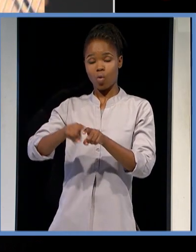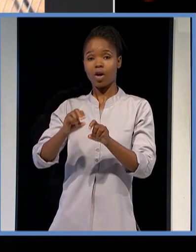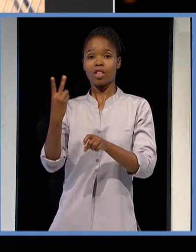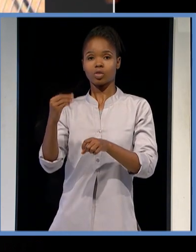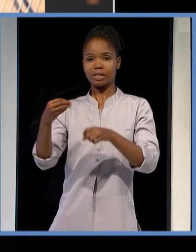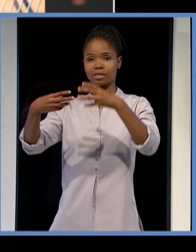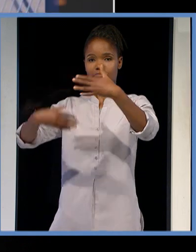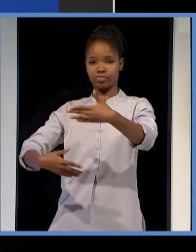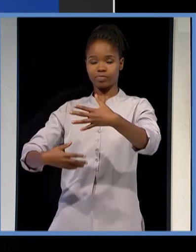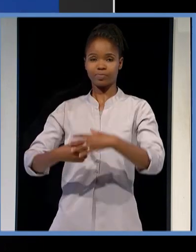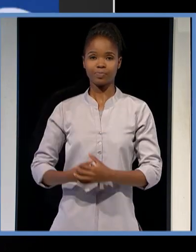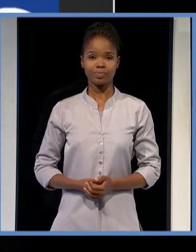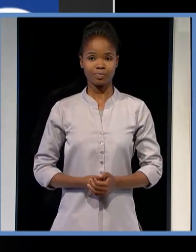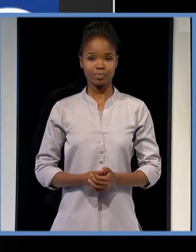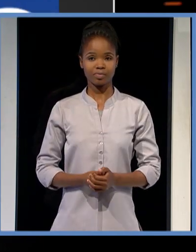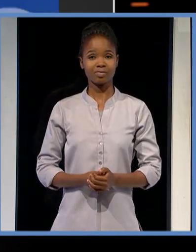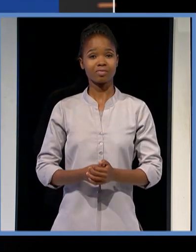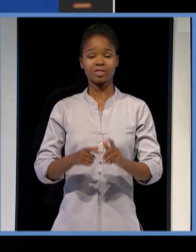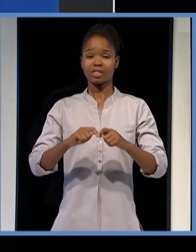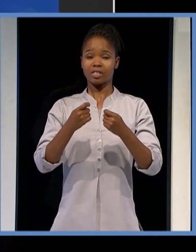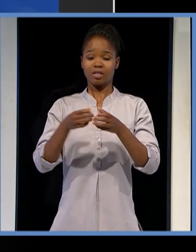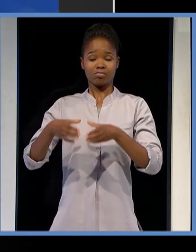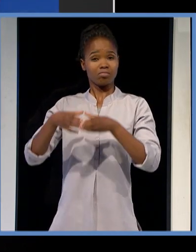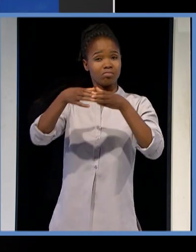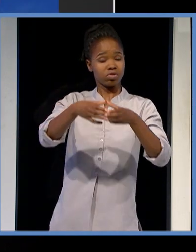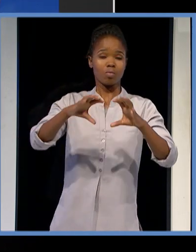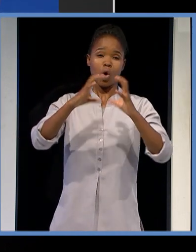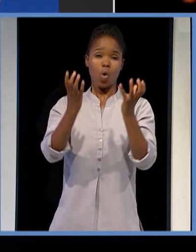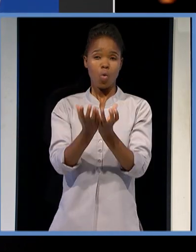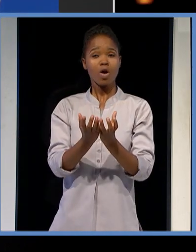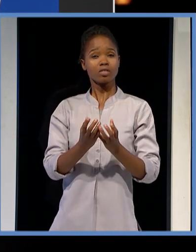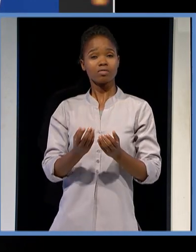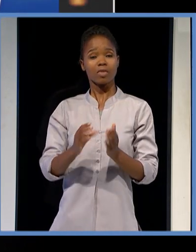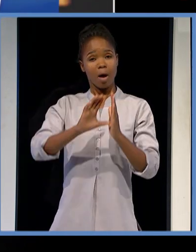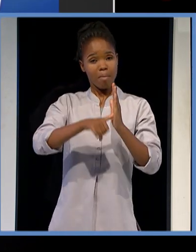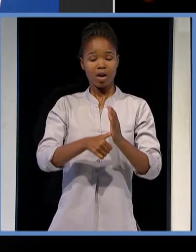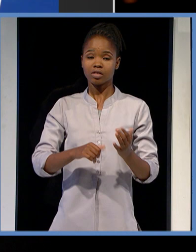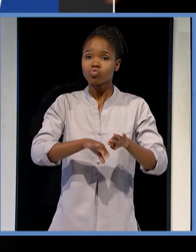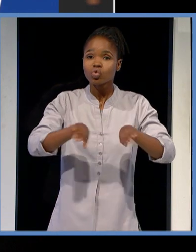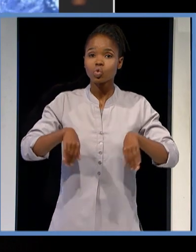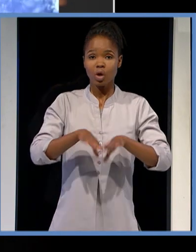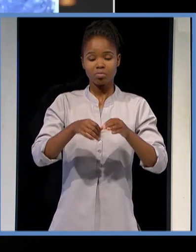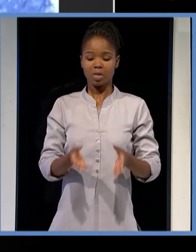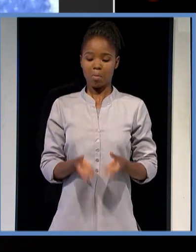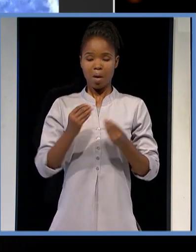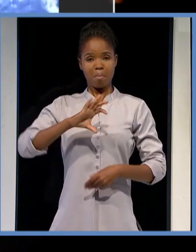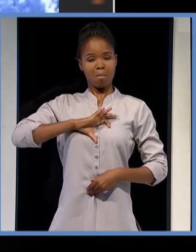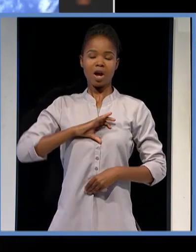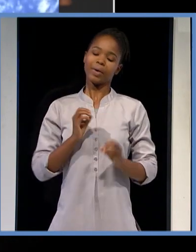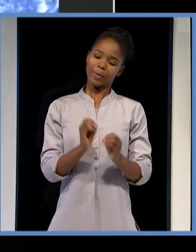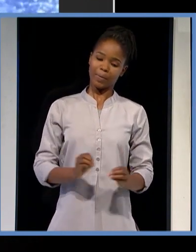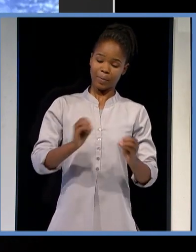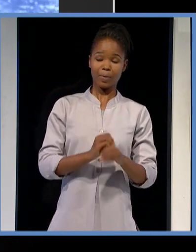20th. Team South Africa may not have returned from the World Para Swimming Championships with a medal, but a number of